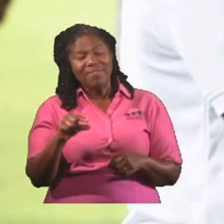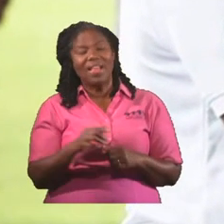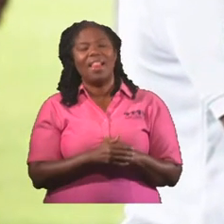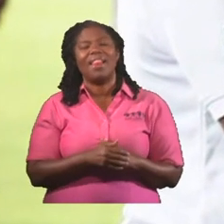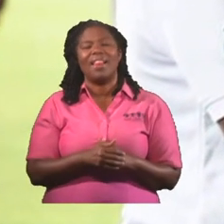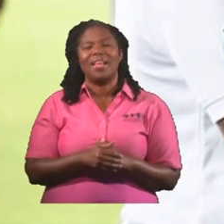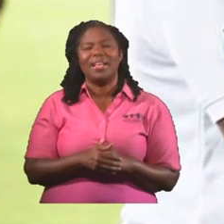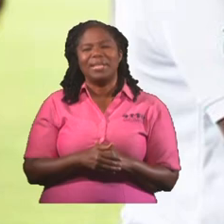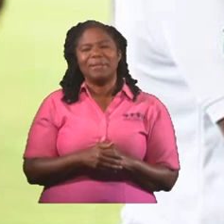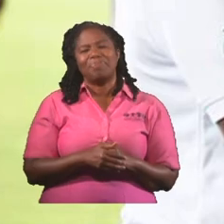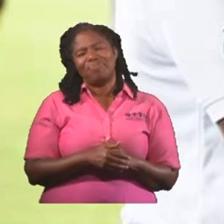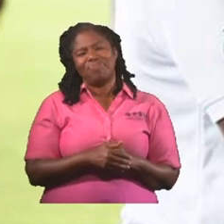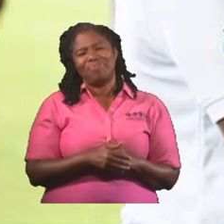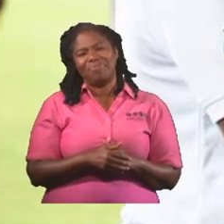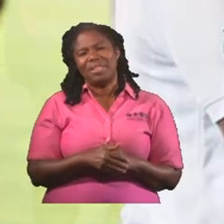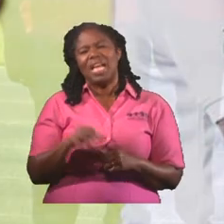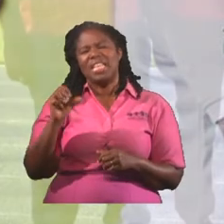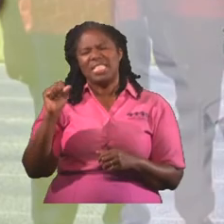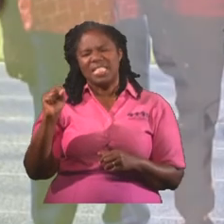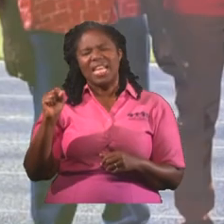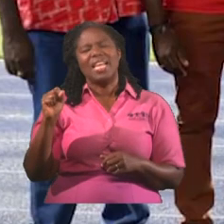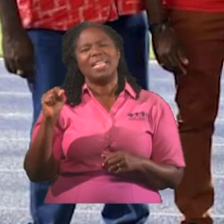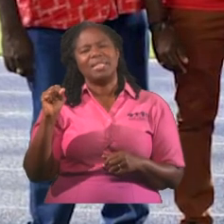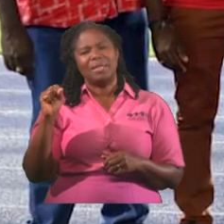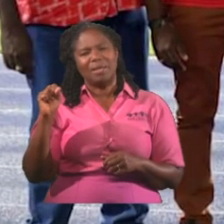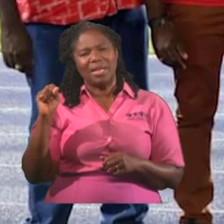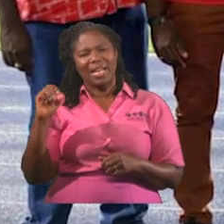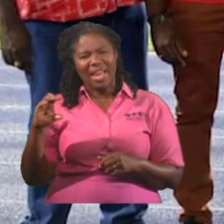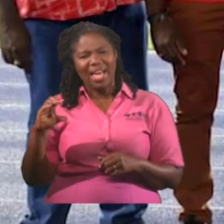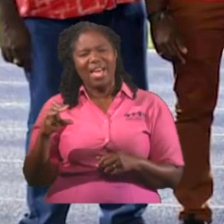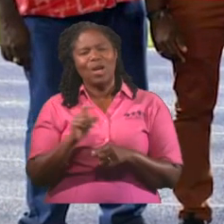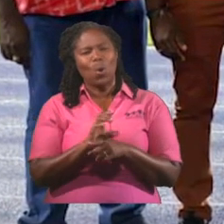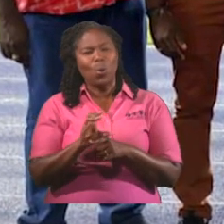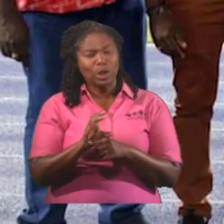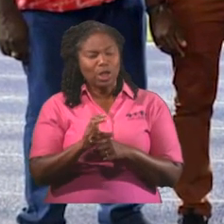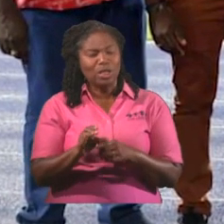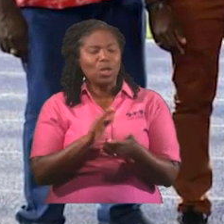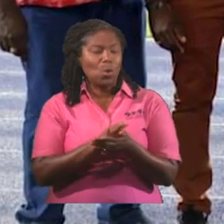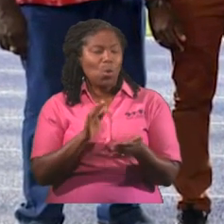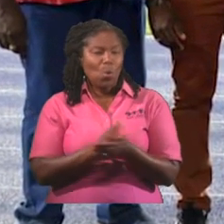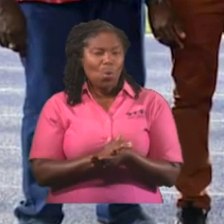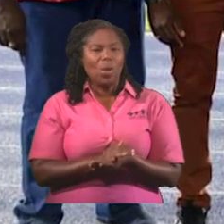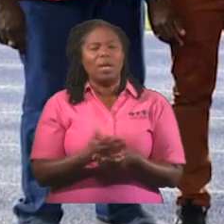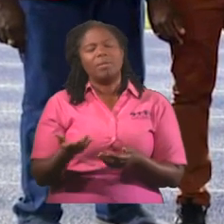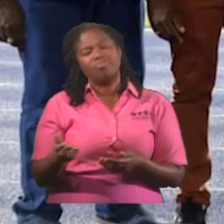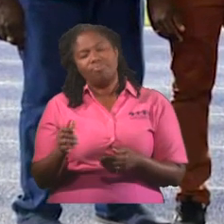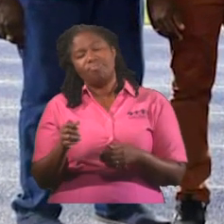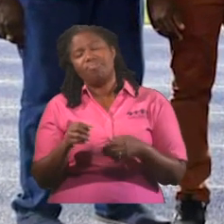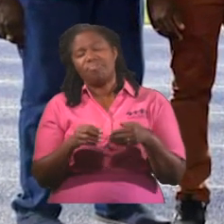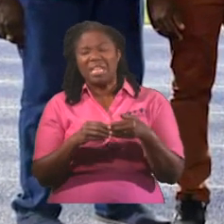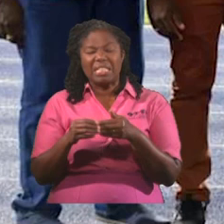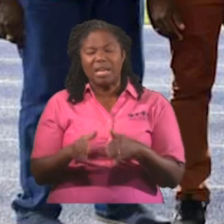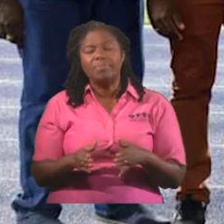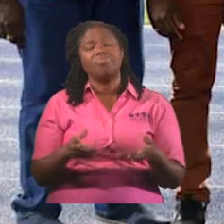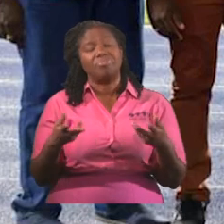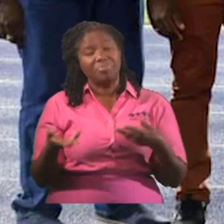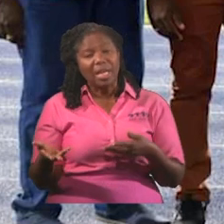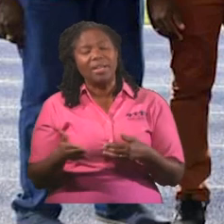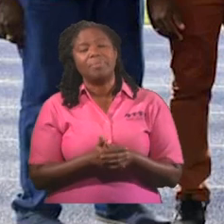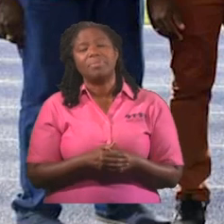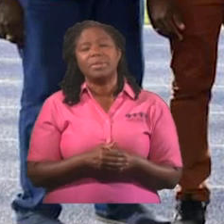and St. Clair Coaching School Executive Meena Dickinson. Rounding off the awardees were George Joseph, along with